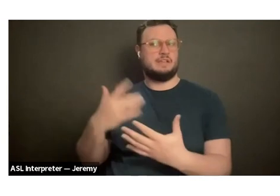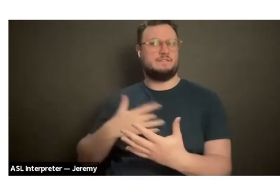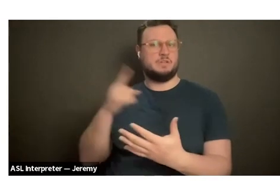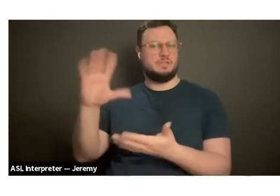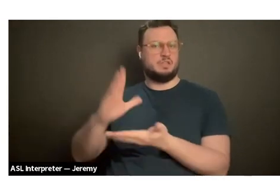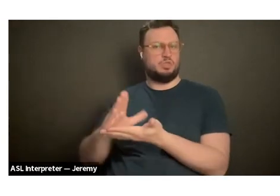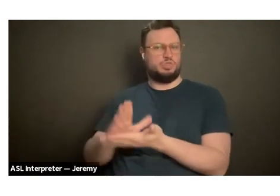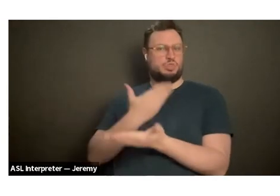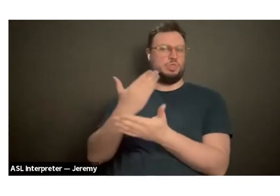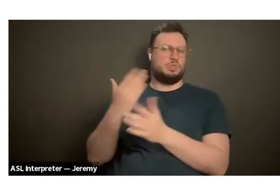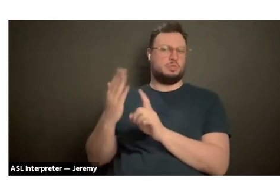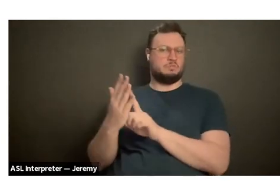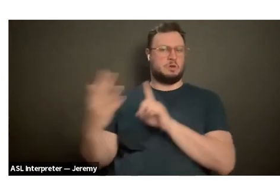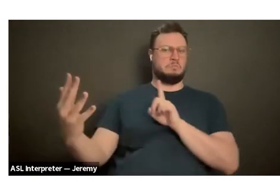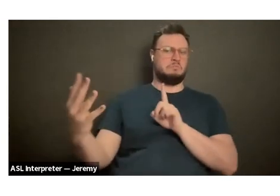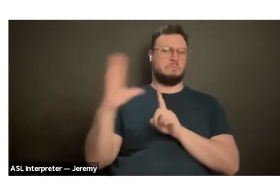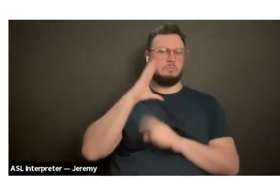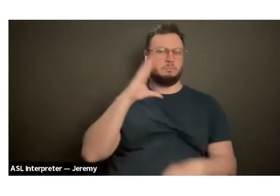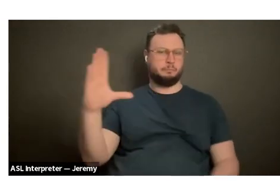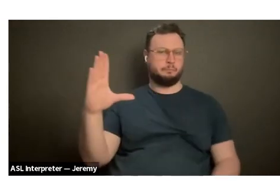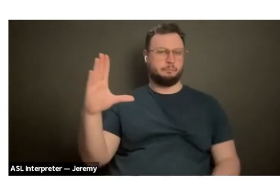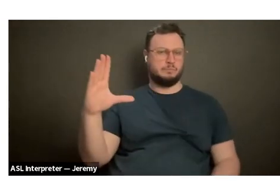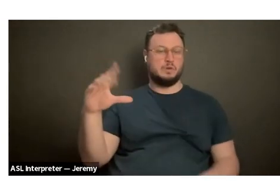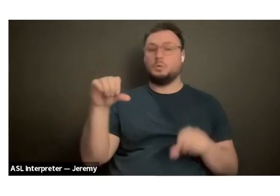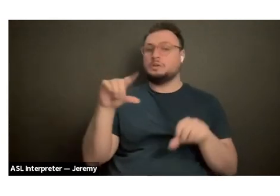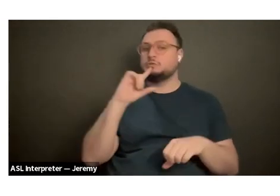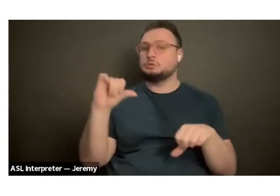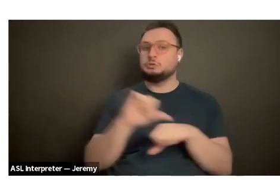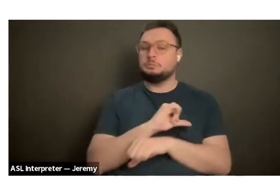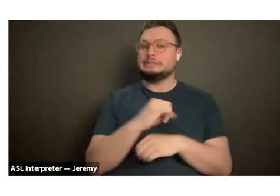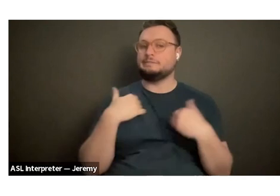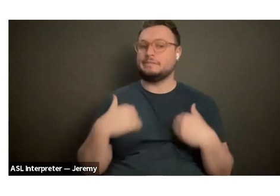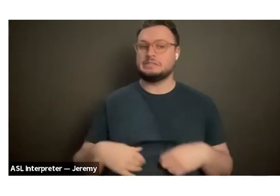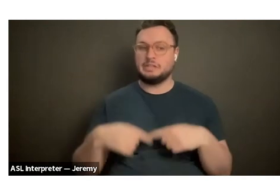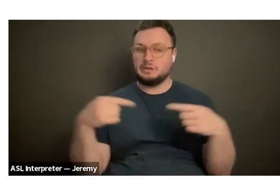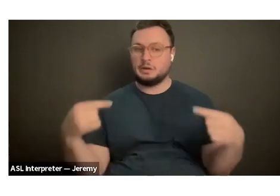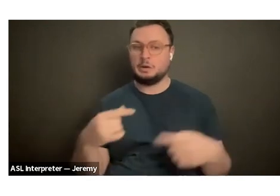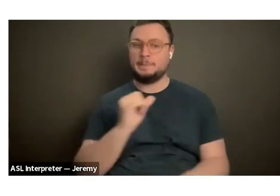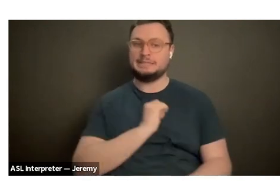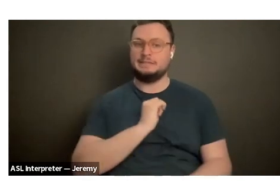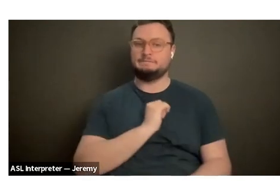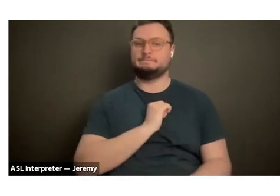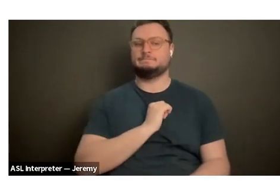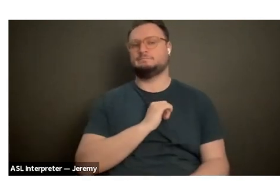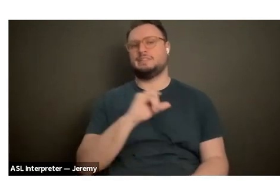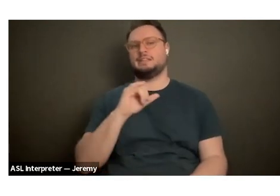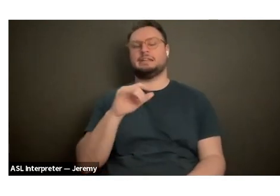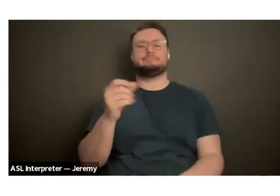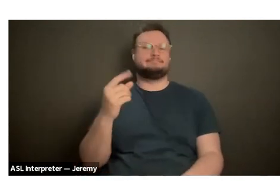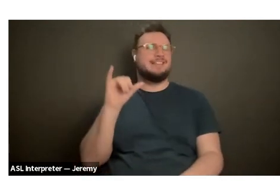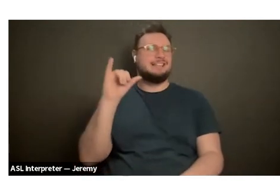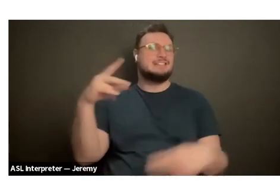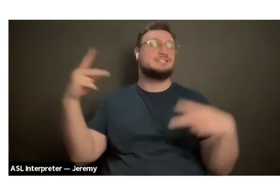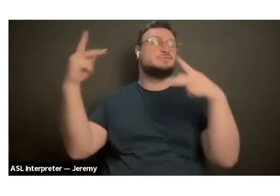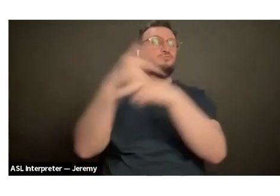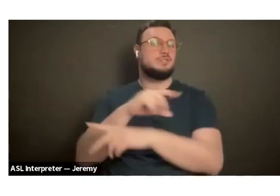or getting very badly physically hurt for pushing myself too hard in some of the worst